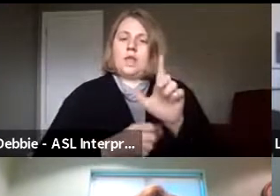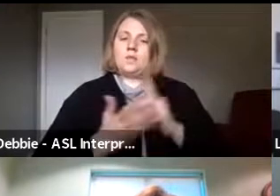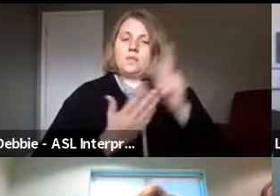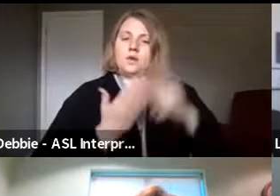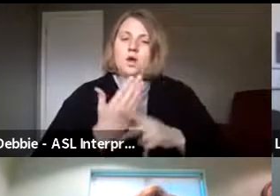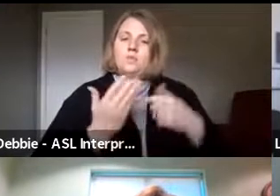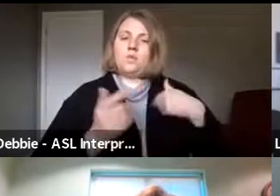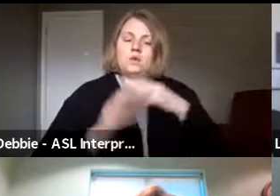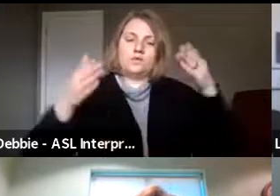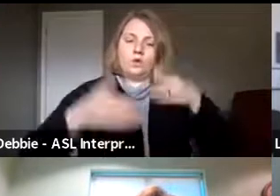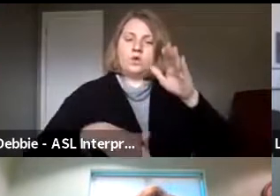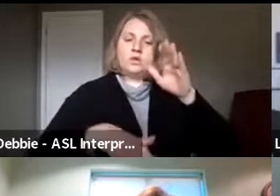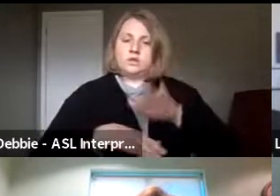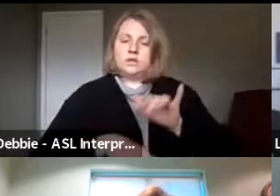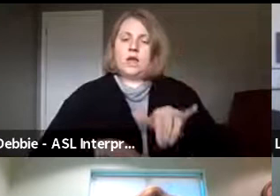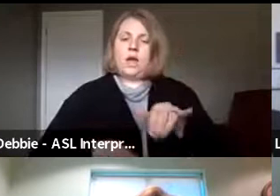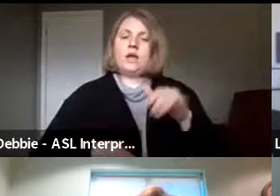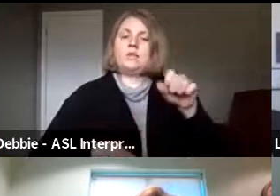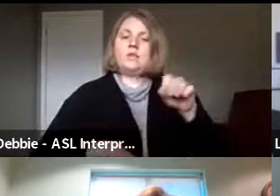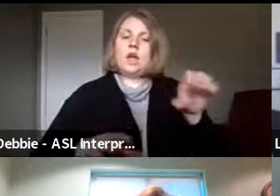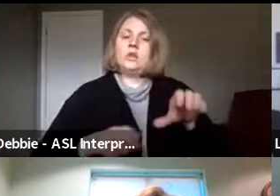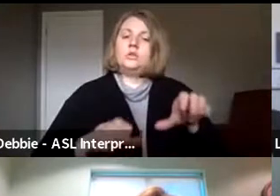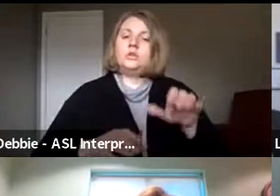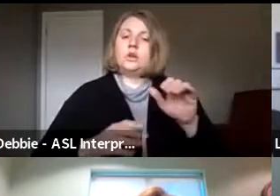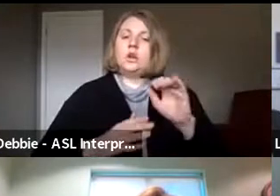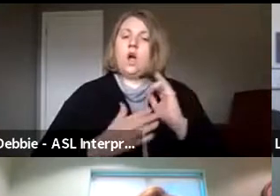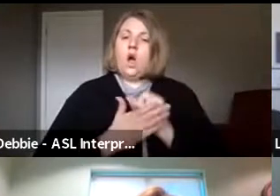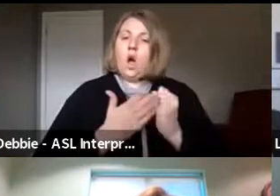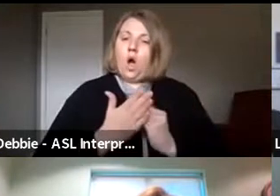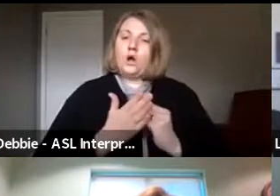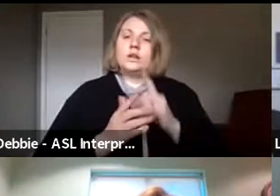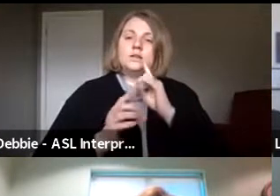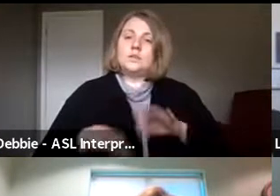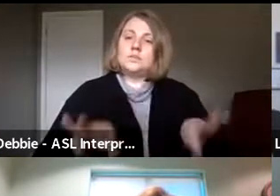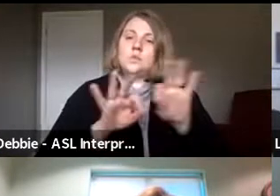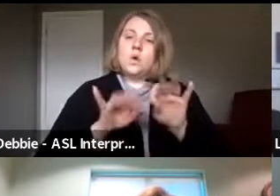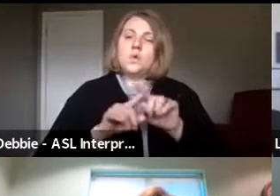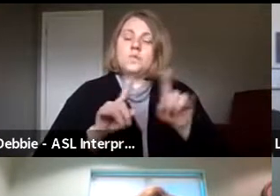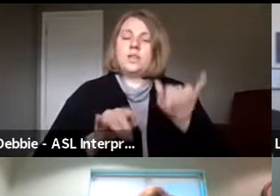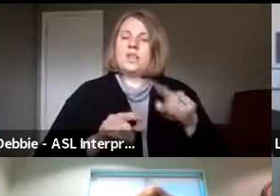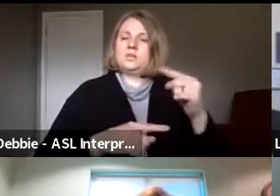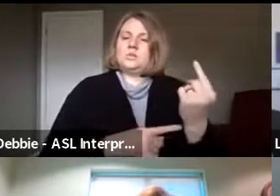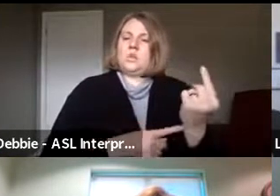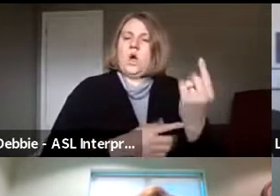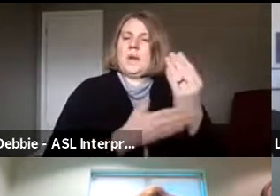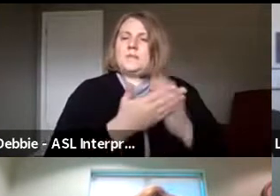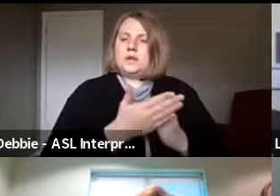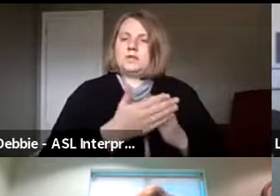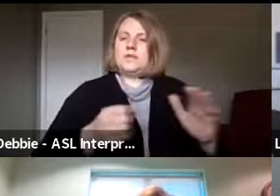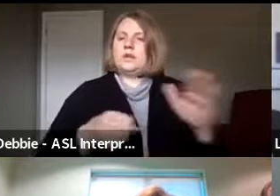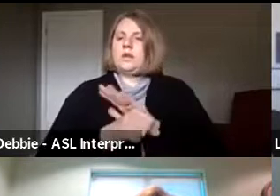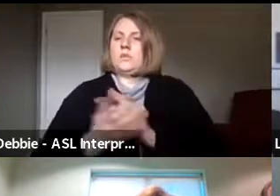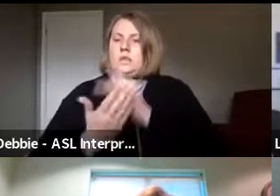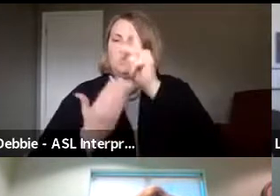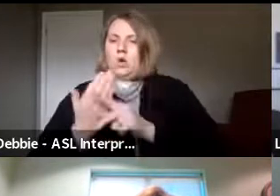library programs. Yeah, doing the art technique is going to be important, but that's just one piece of a complete